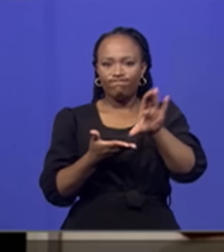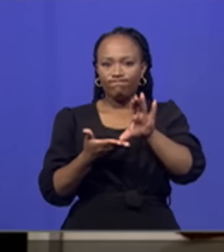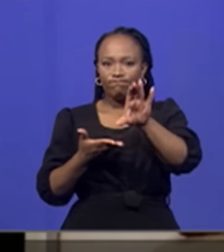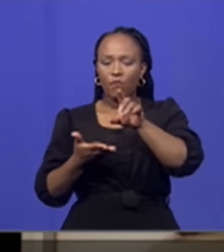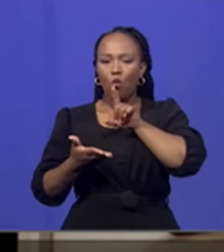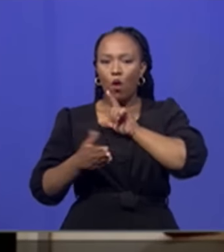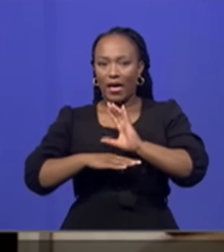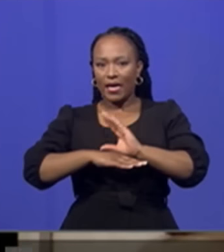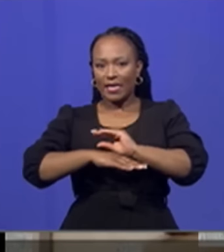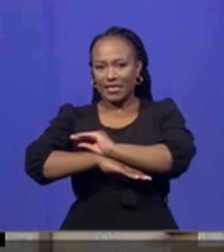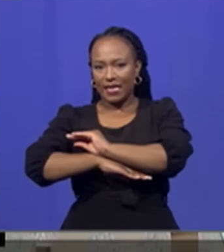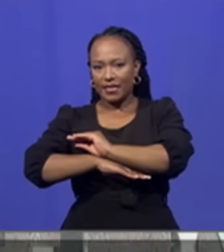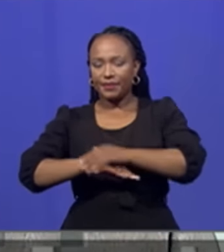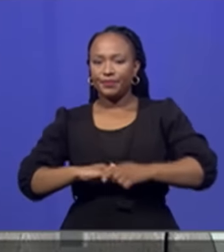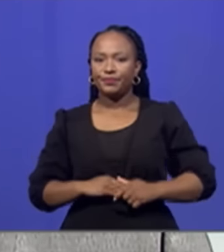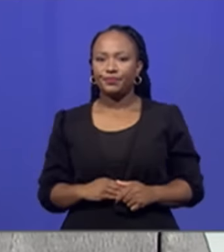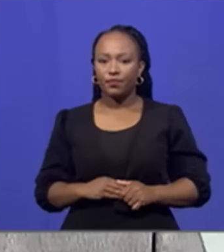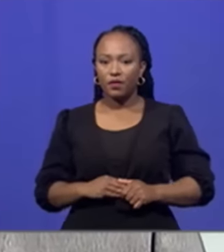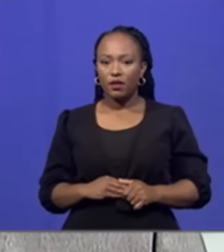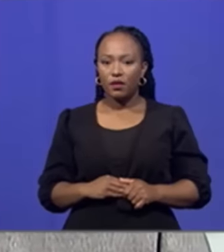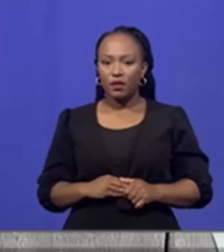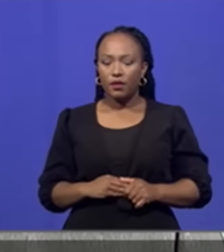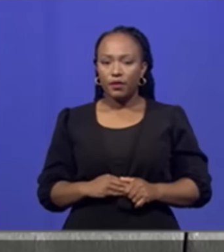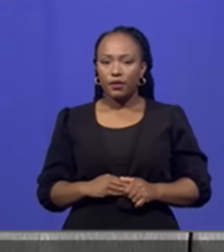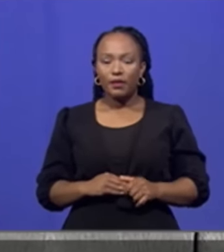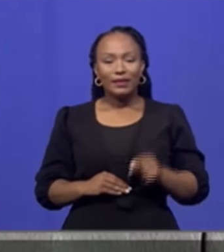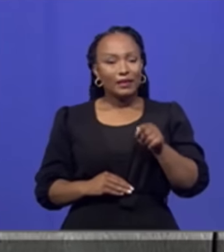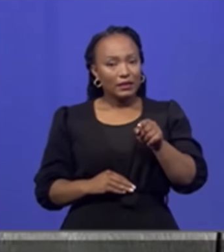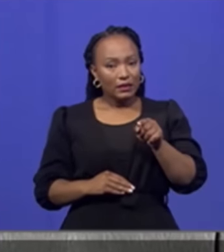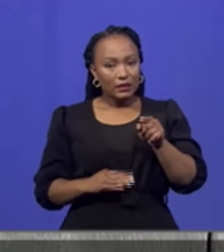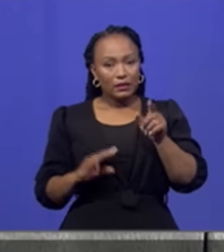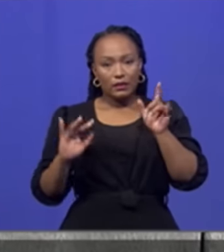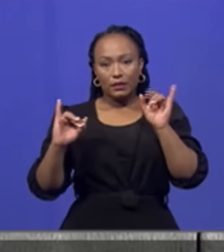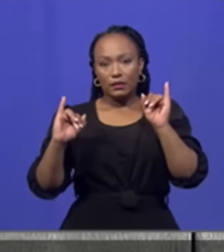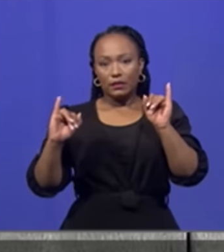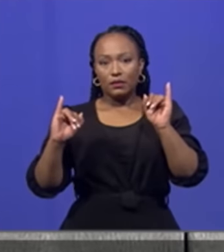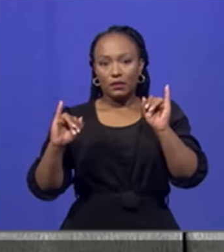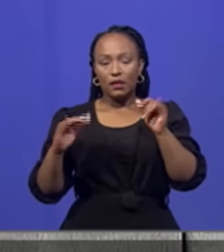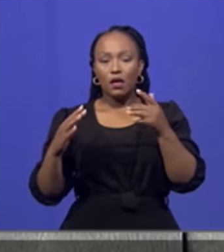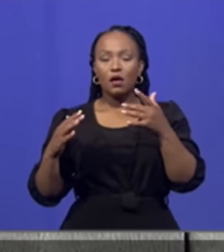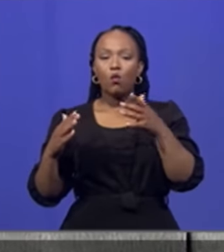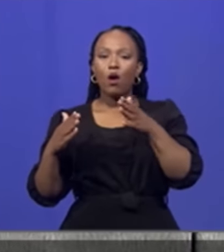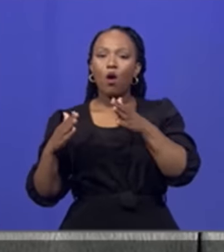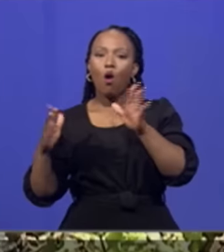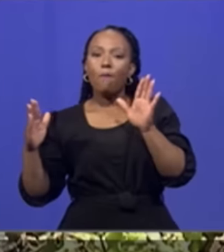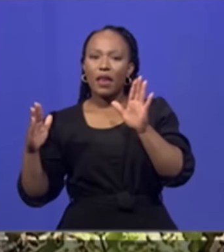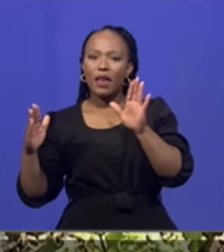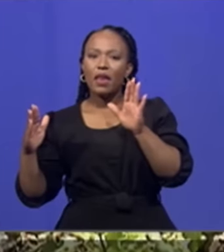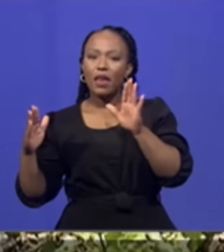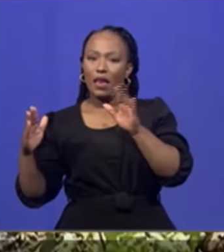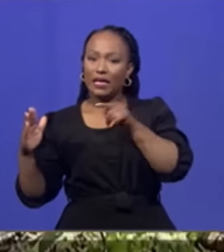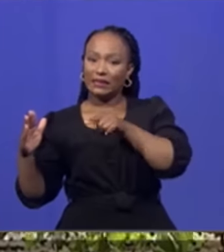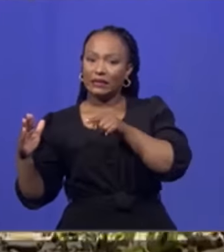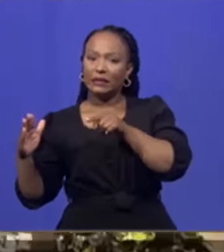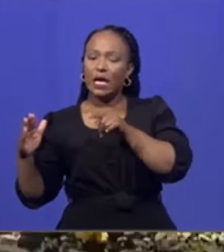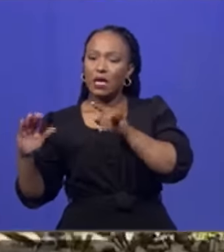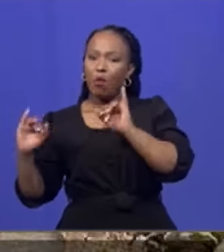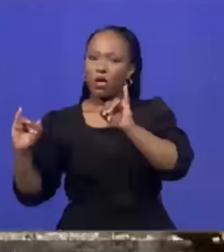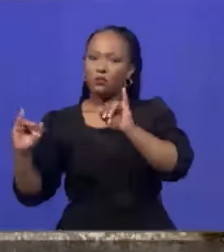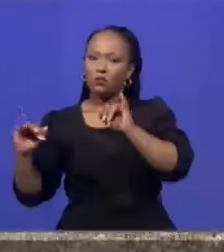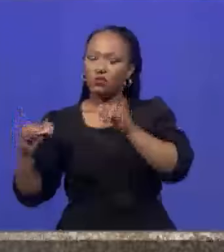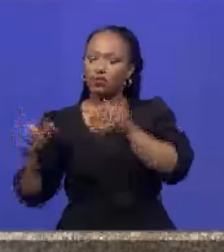mofetshe. Madima ba yona ko gore ba excavate le ba bula borela jola ba exposed. Metsi a